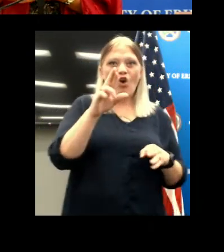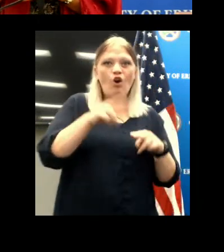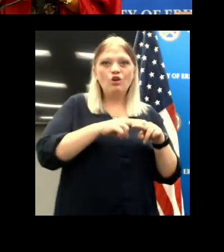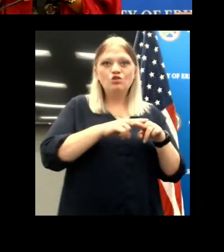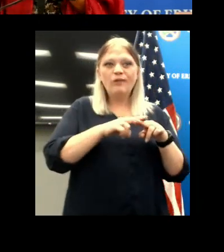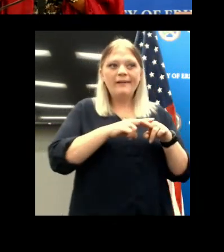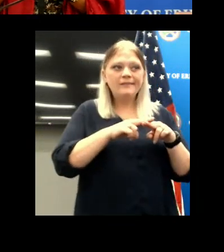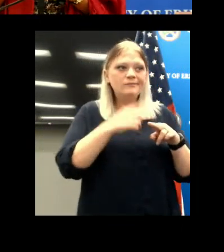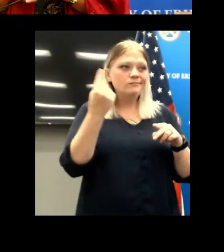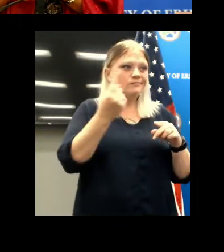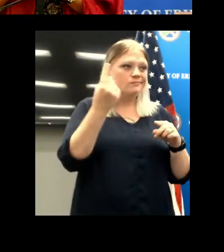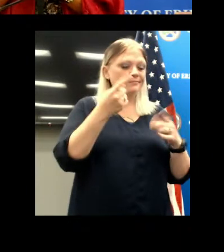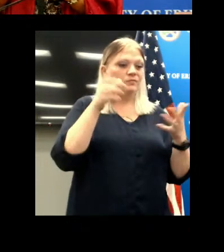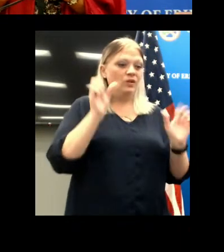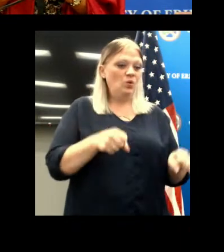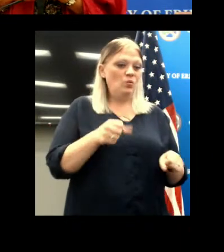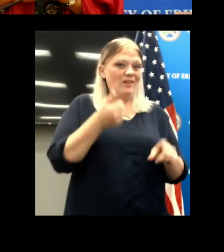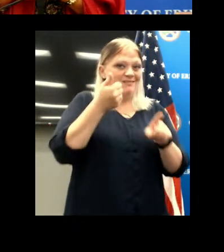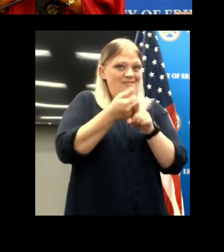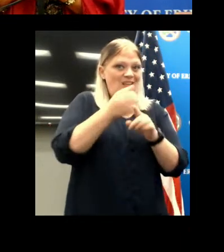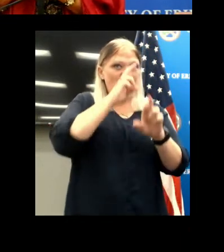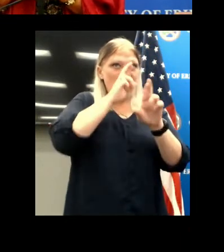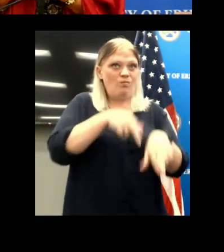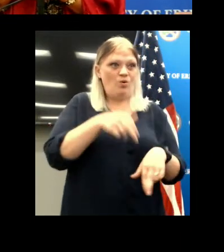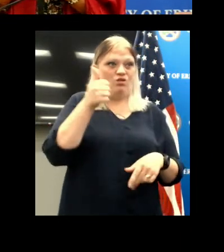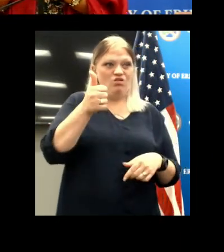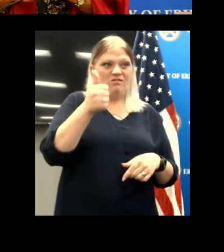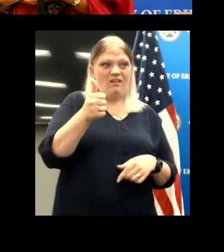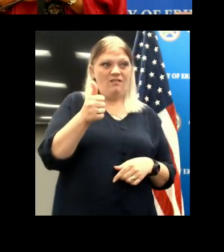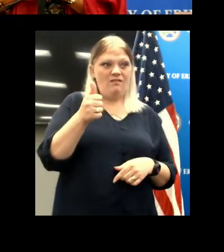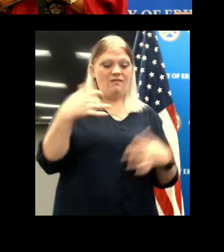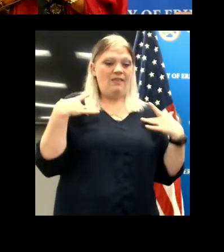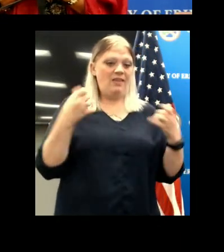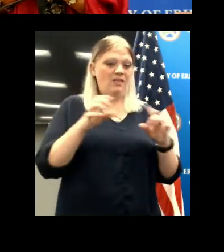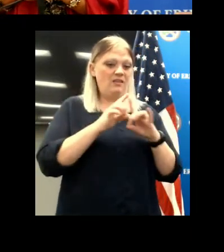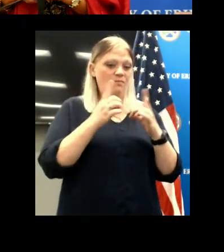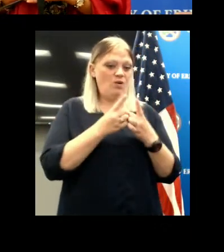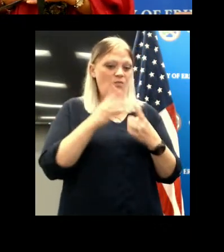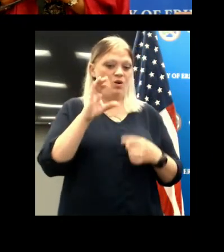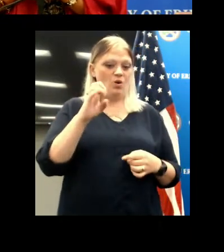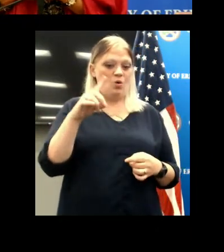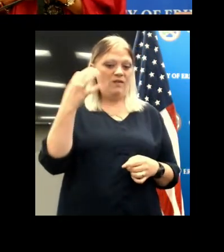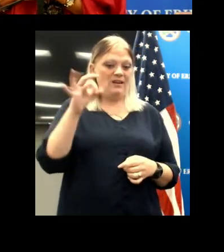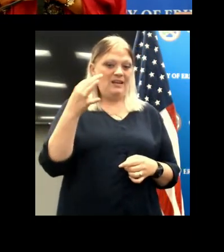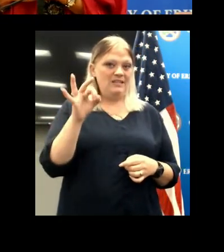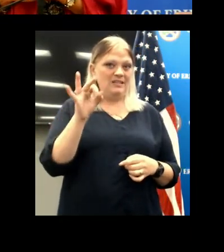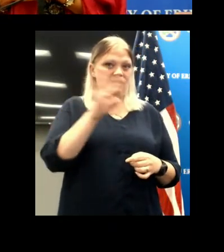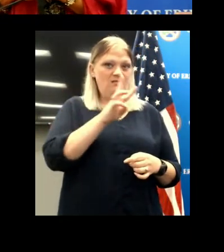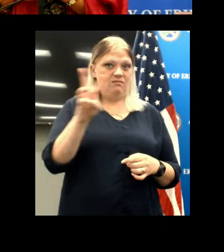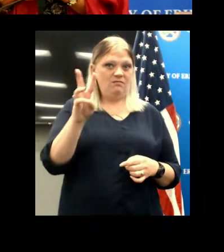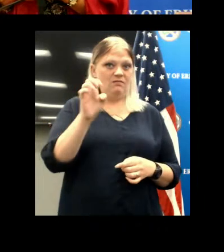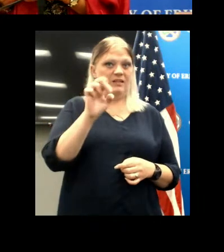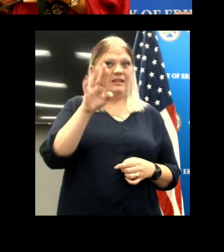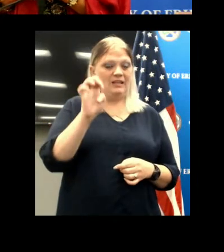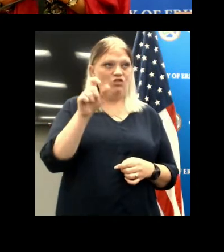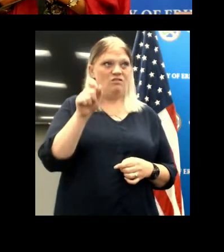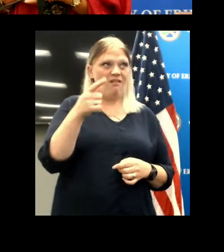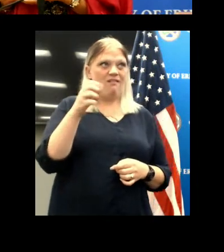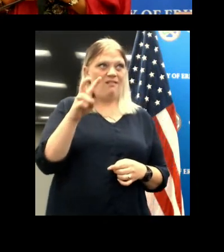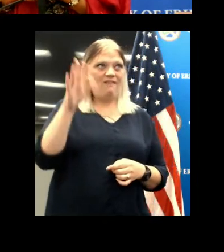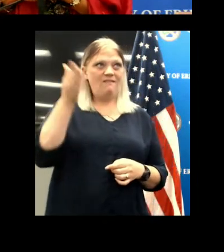train, you can self-report yourself on the Erie County Health Department on our COVID-19 site at